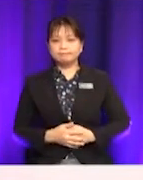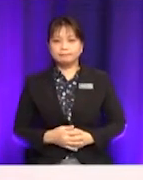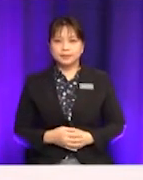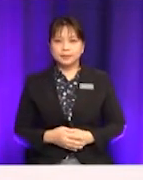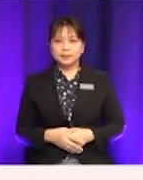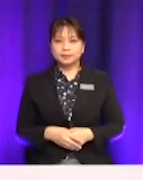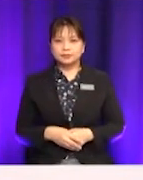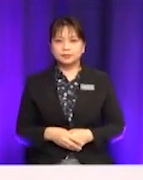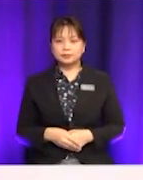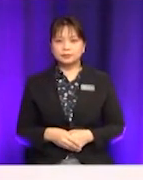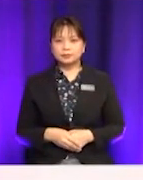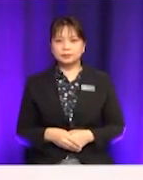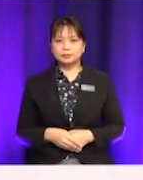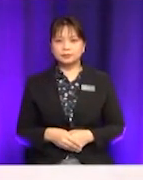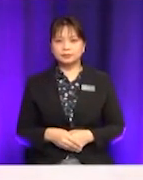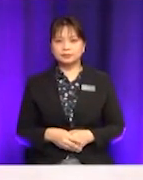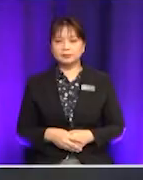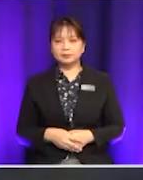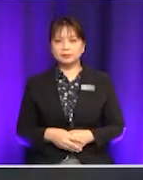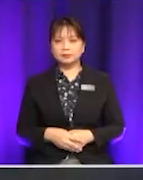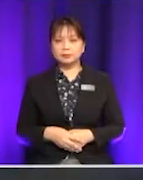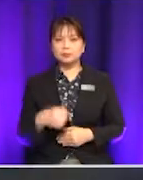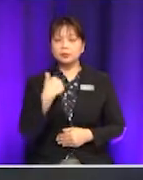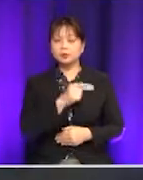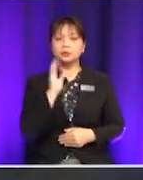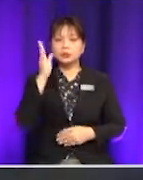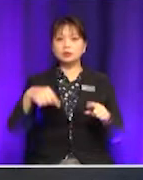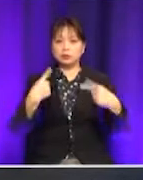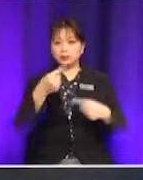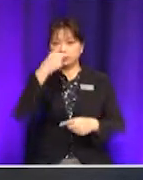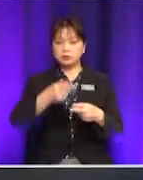guys. Alright, that was a great job indeed. And we'll be going for a short break